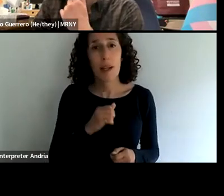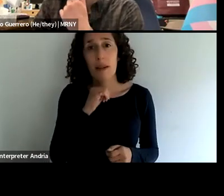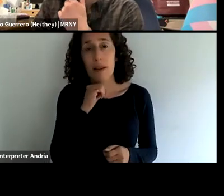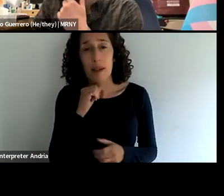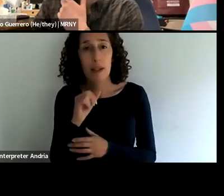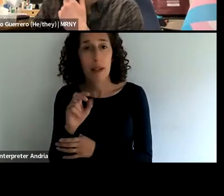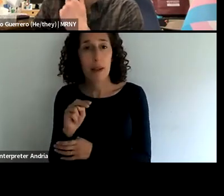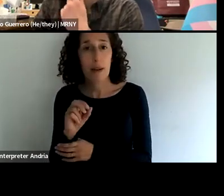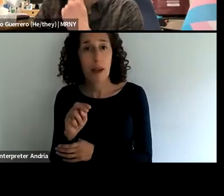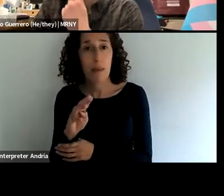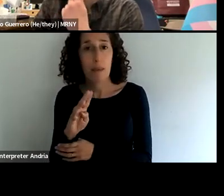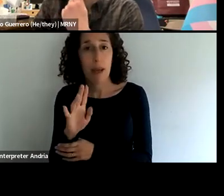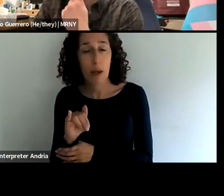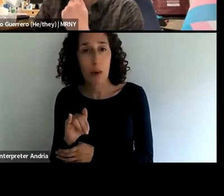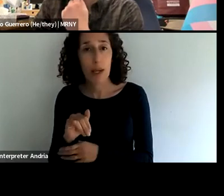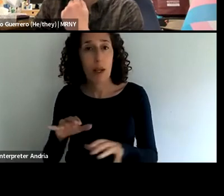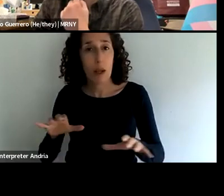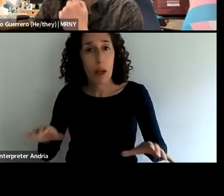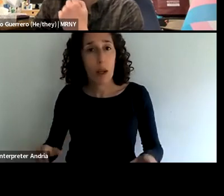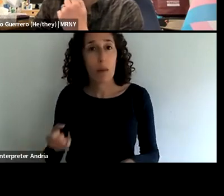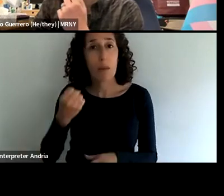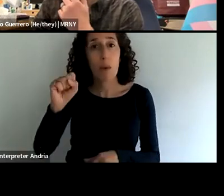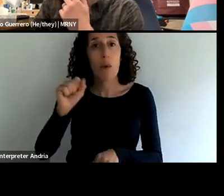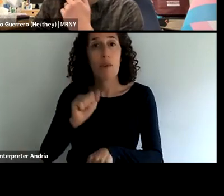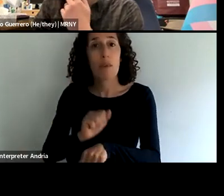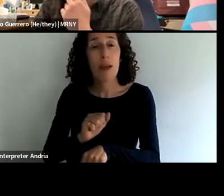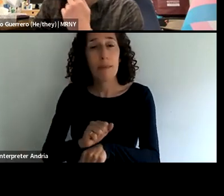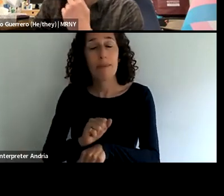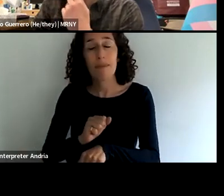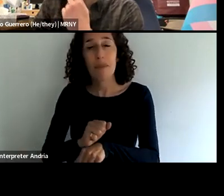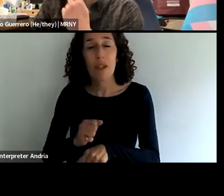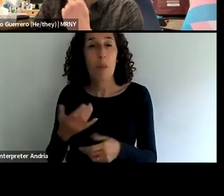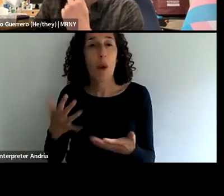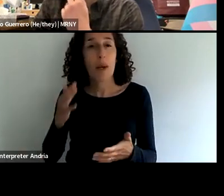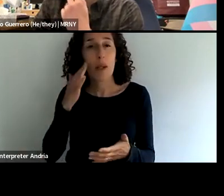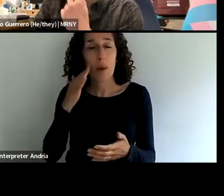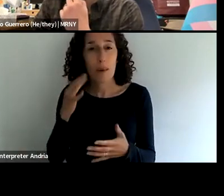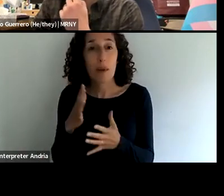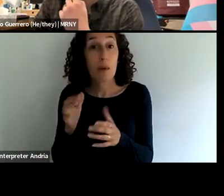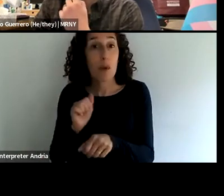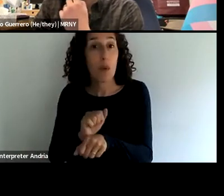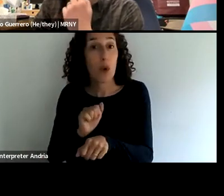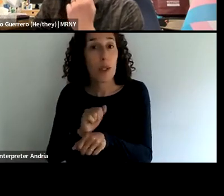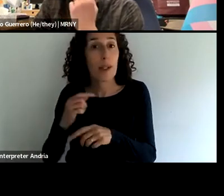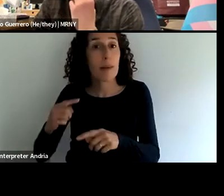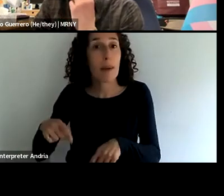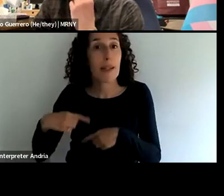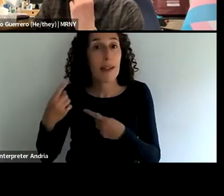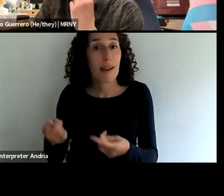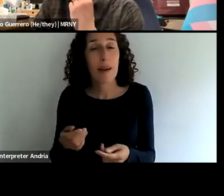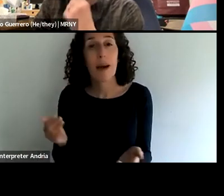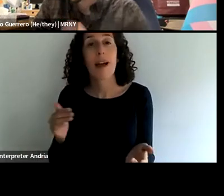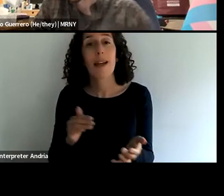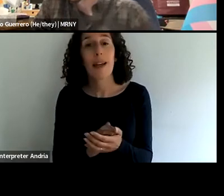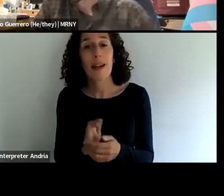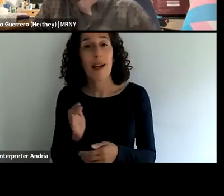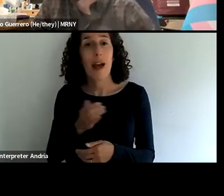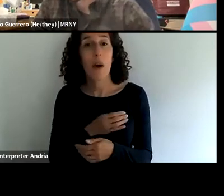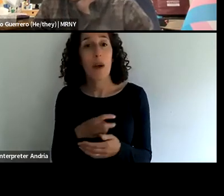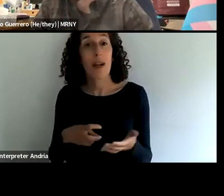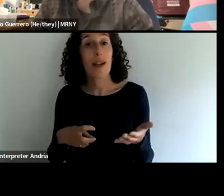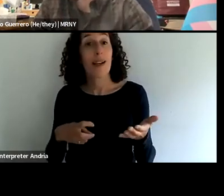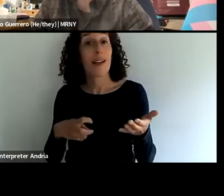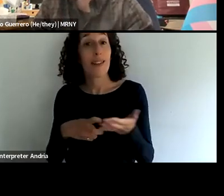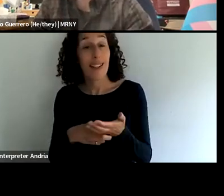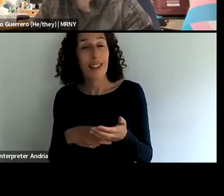is like there's been so much work that has been done in many ways. Obviously, our tickets are paid for, but then obviously there's